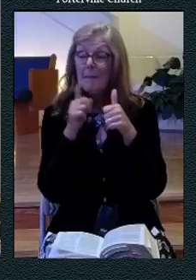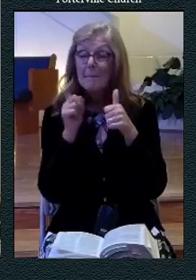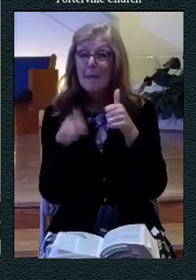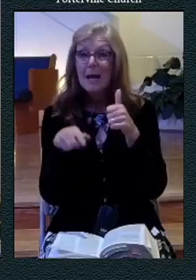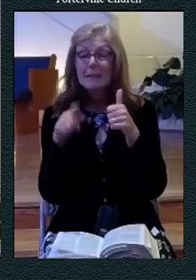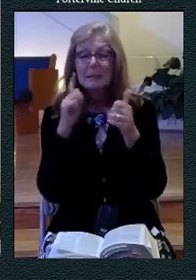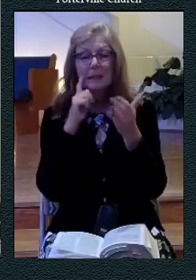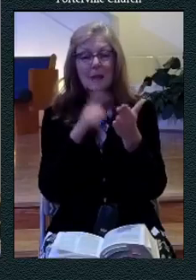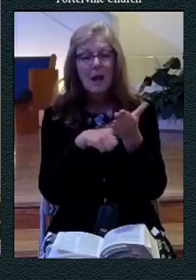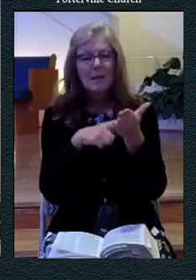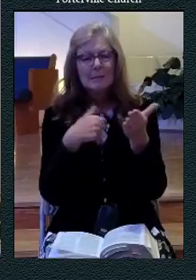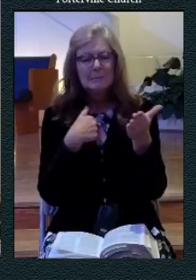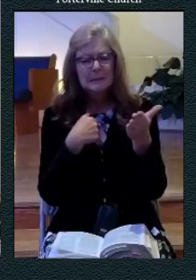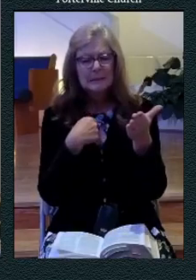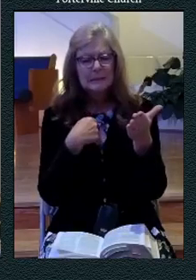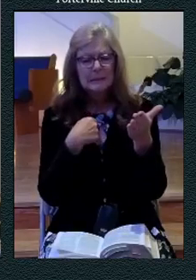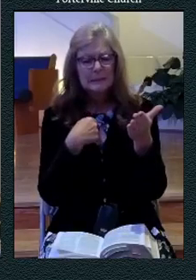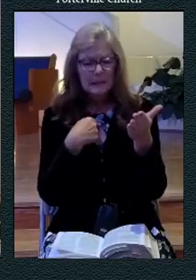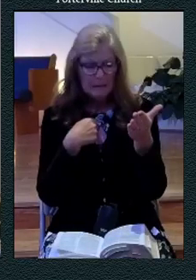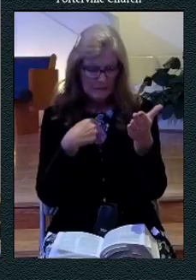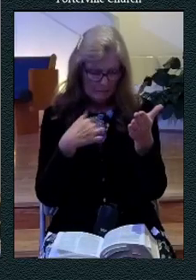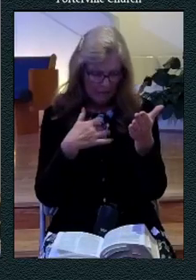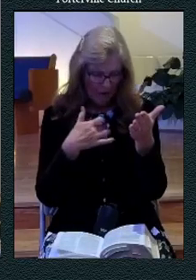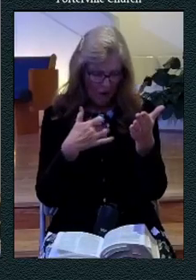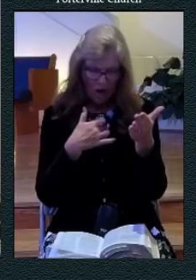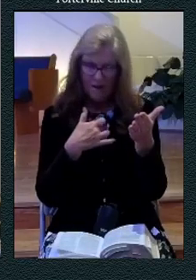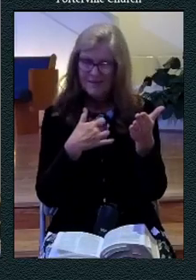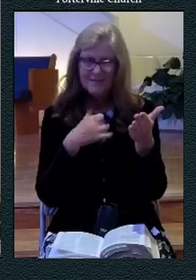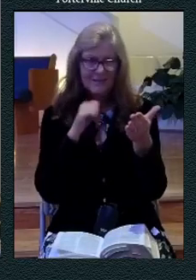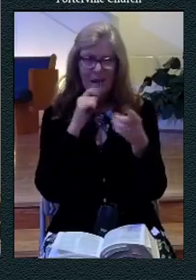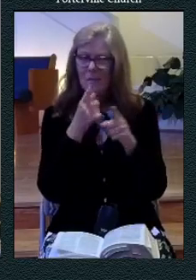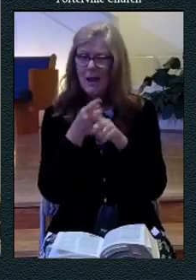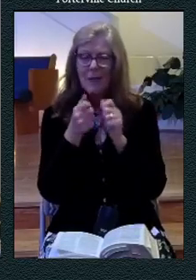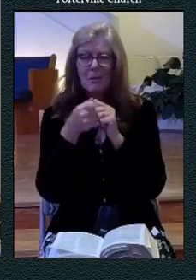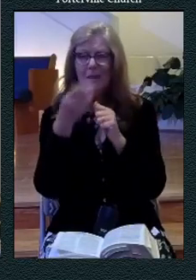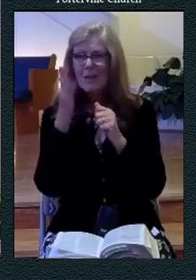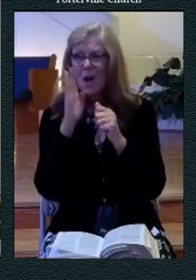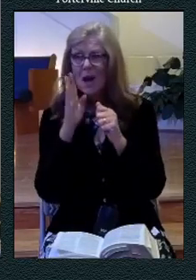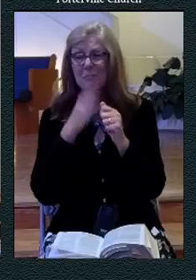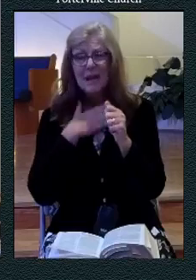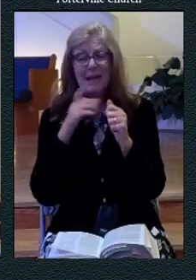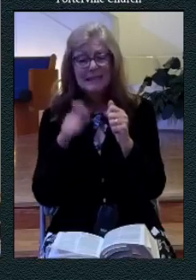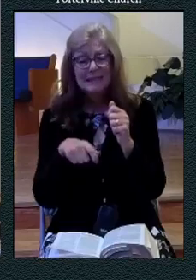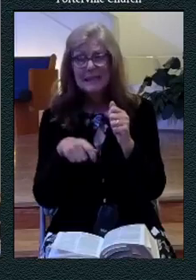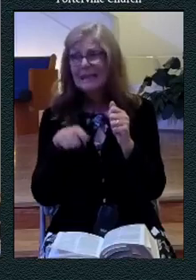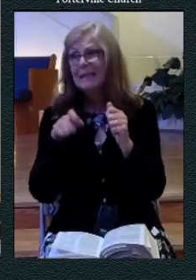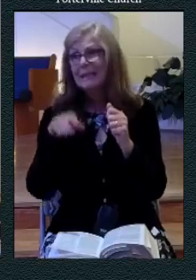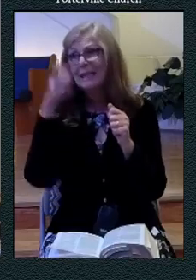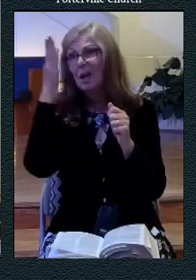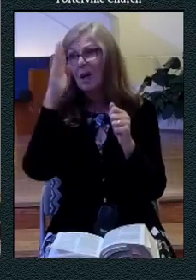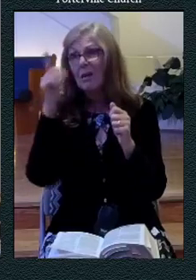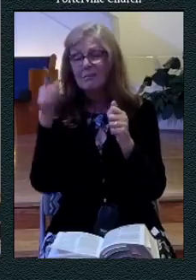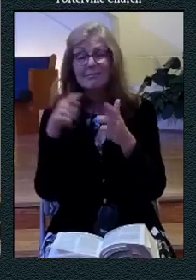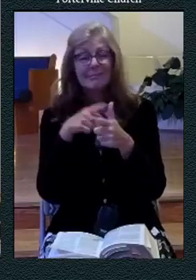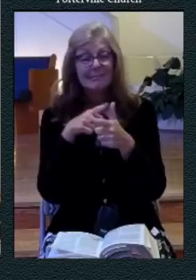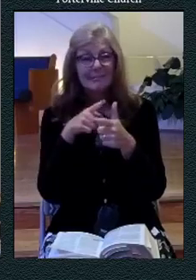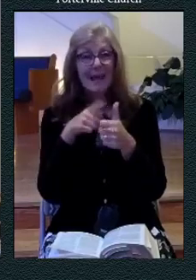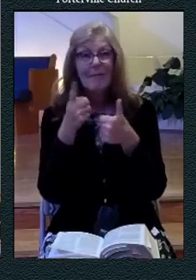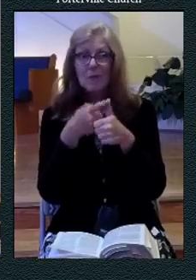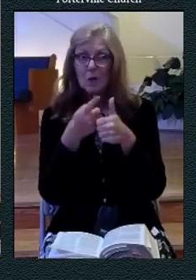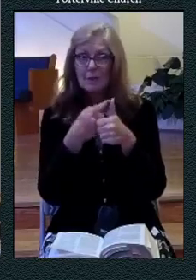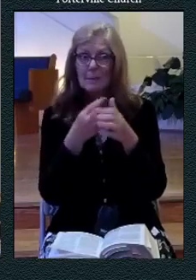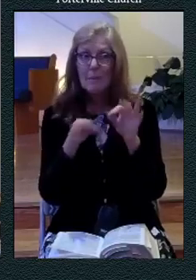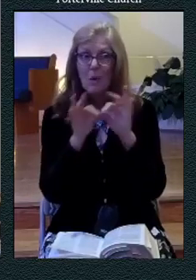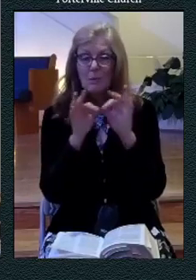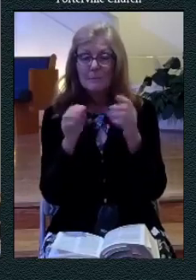actually at in terms of my need. Oh, but here we are then, and now if we're